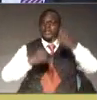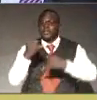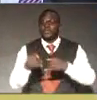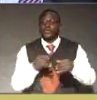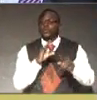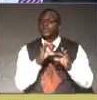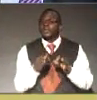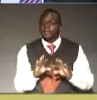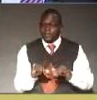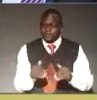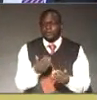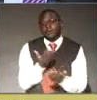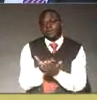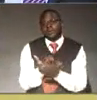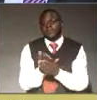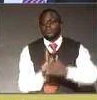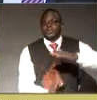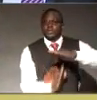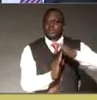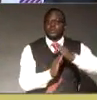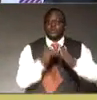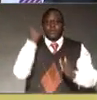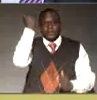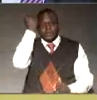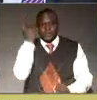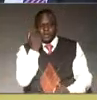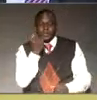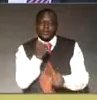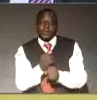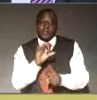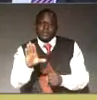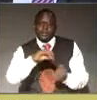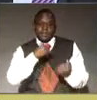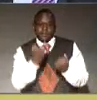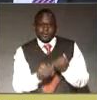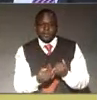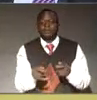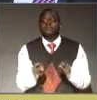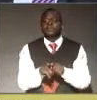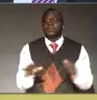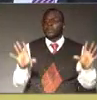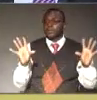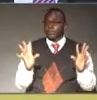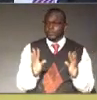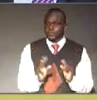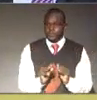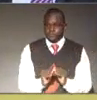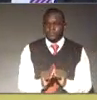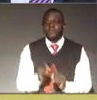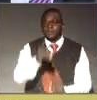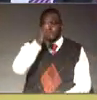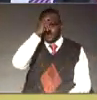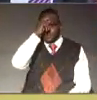They appealed to the Supreme Court, and the Supreme Court has done its job. and he concluded the